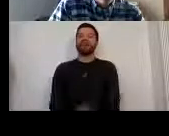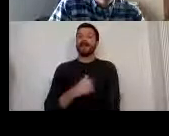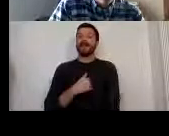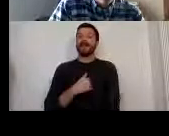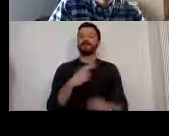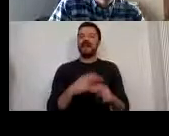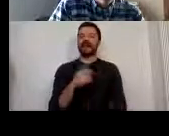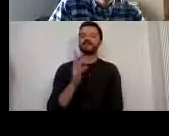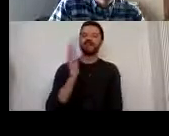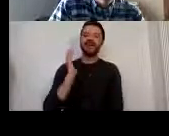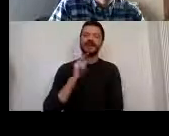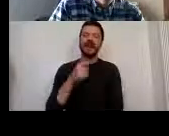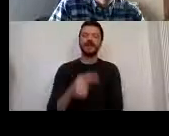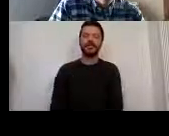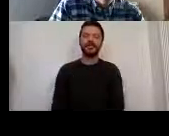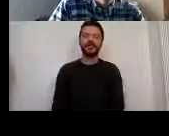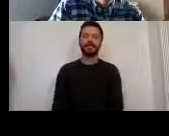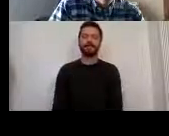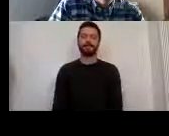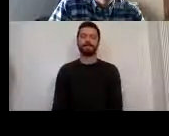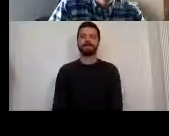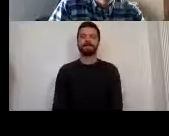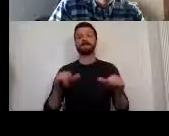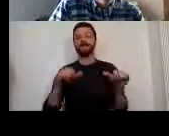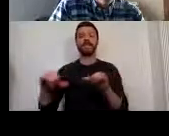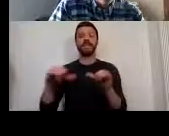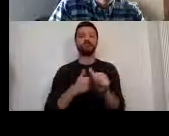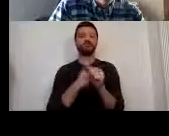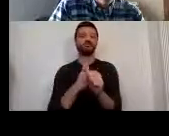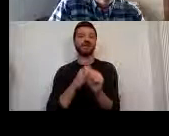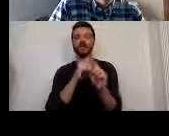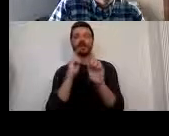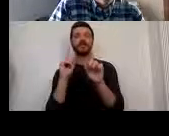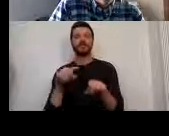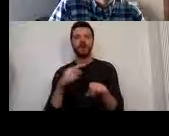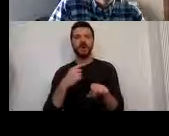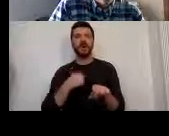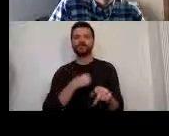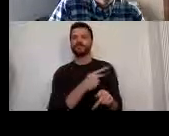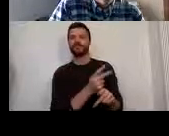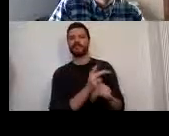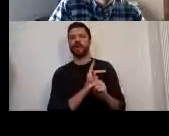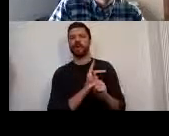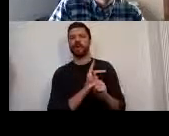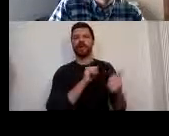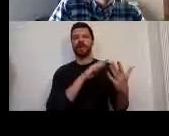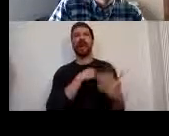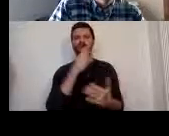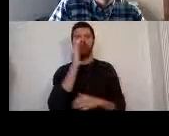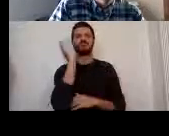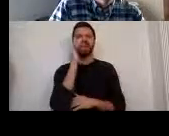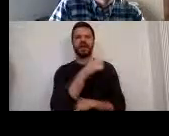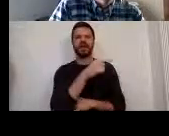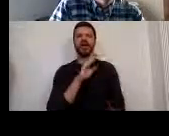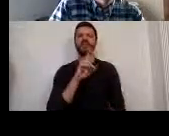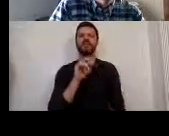before. In terms of standardization, tracking, and reporting, we borrowed an approach that I first saw presented by a colleague named Brian